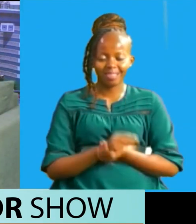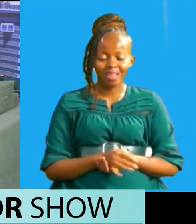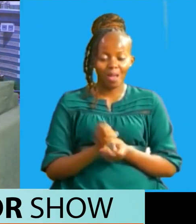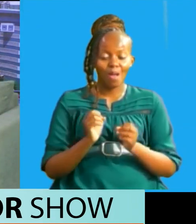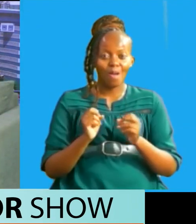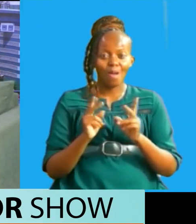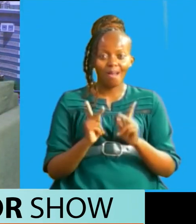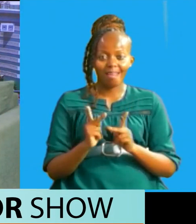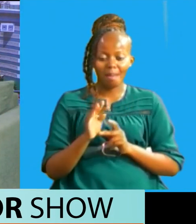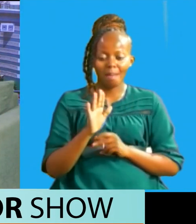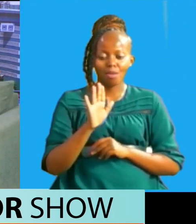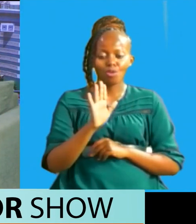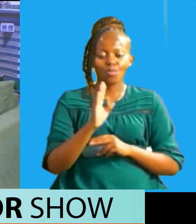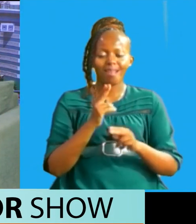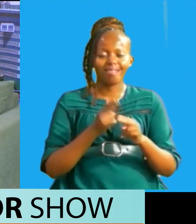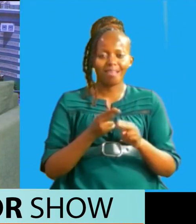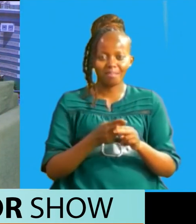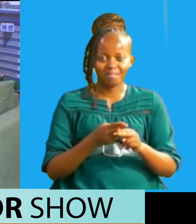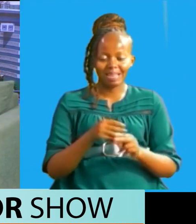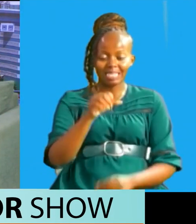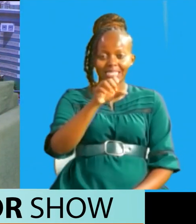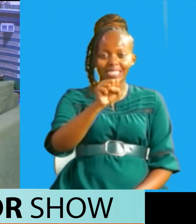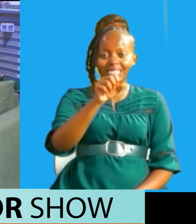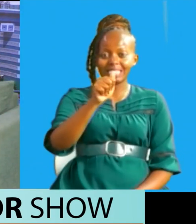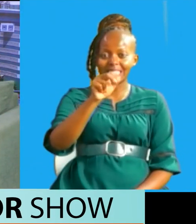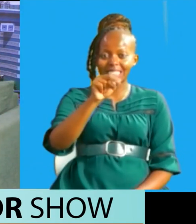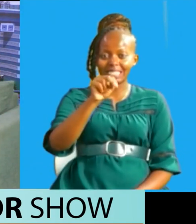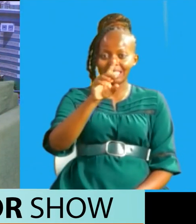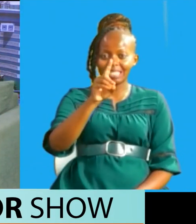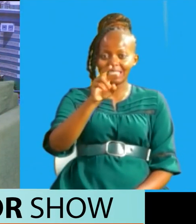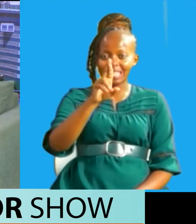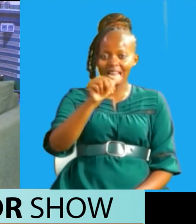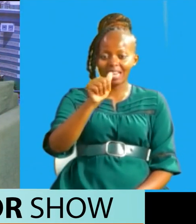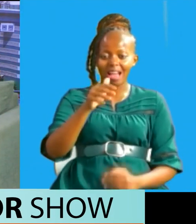So, your name is Sandra. Okay. Yes, so